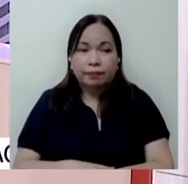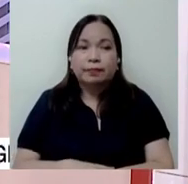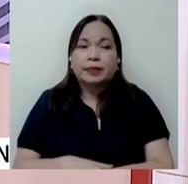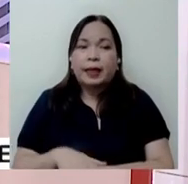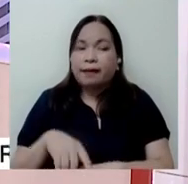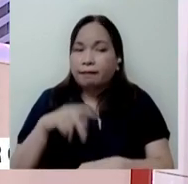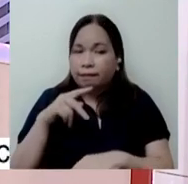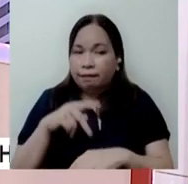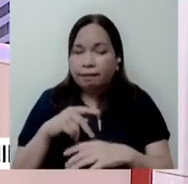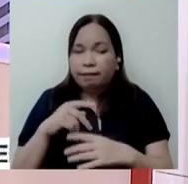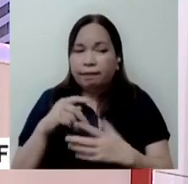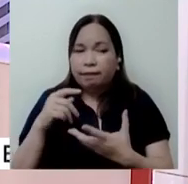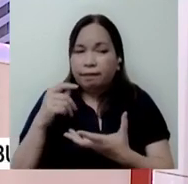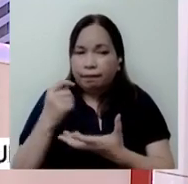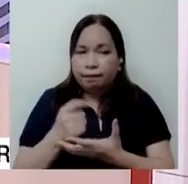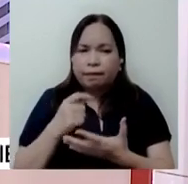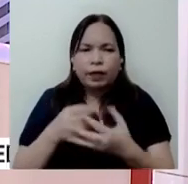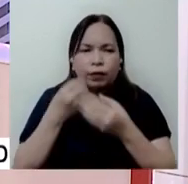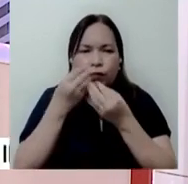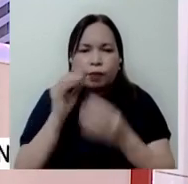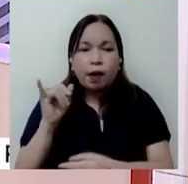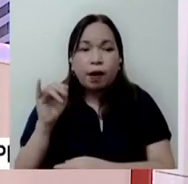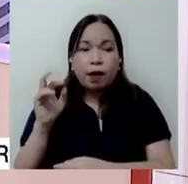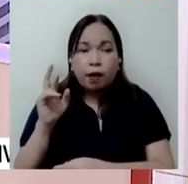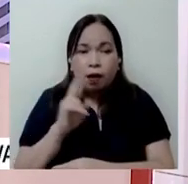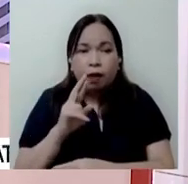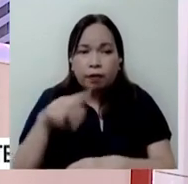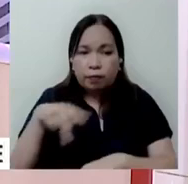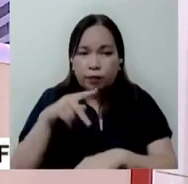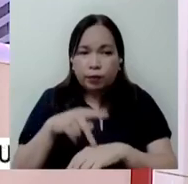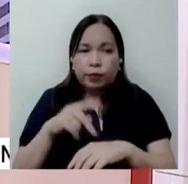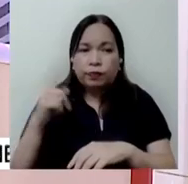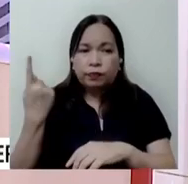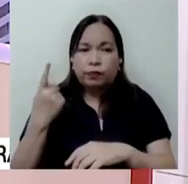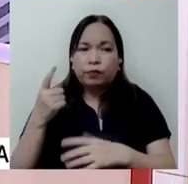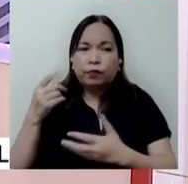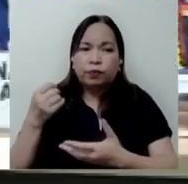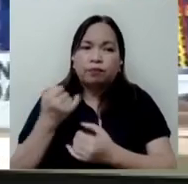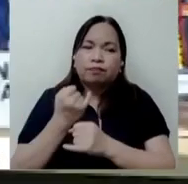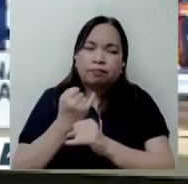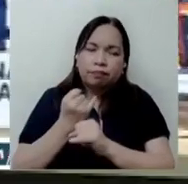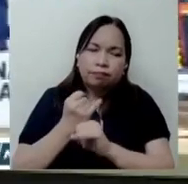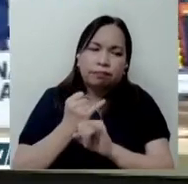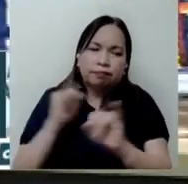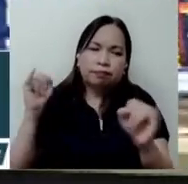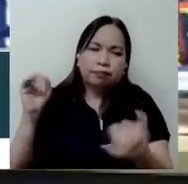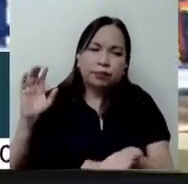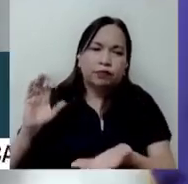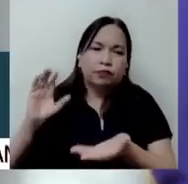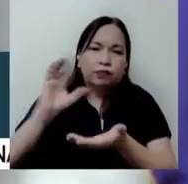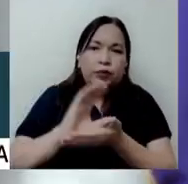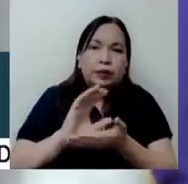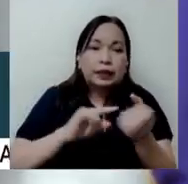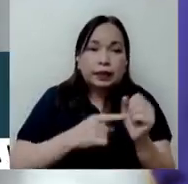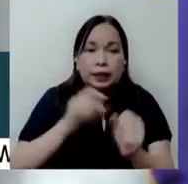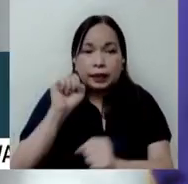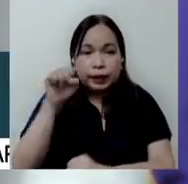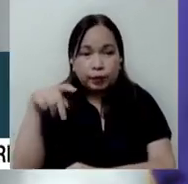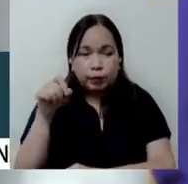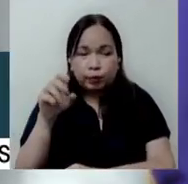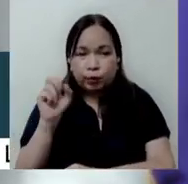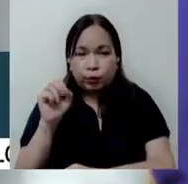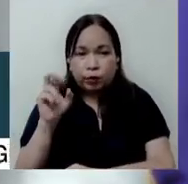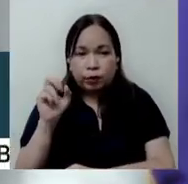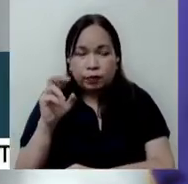the implementing rules and regulations of the country's first sovereign investment fund. These will take effect by September 12th. Philippine Finance